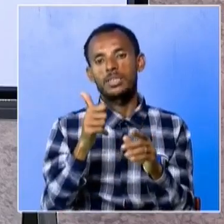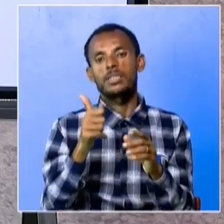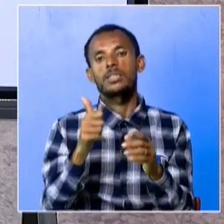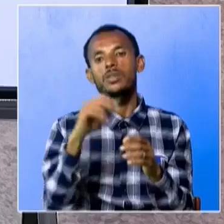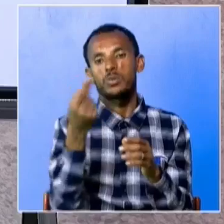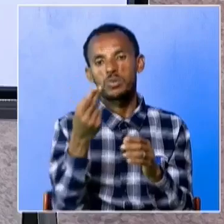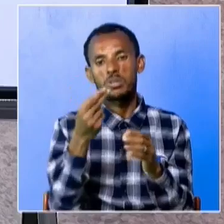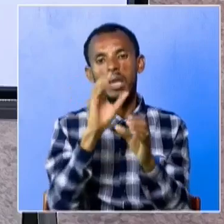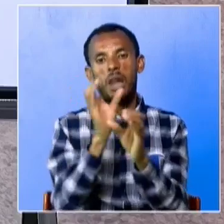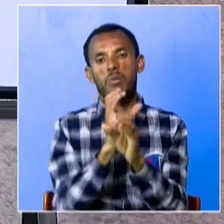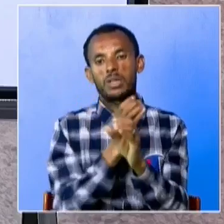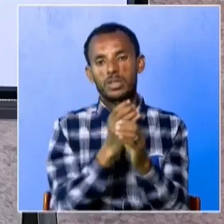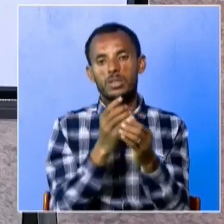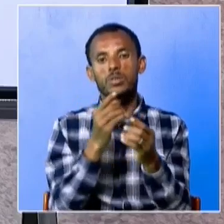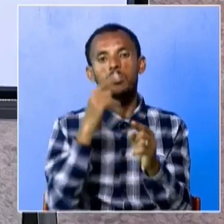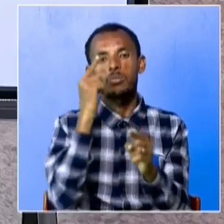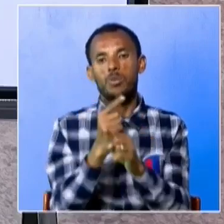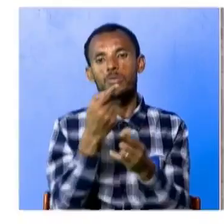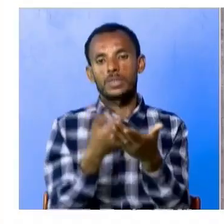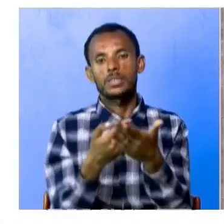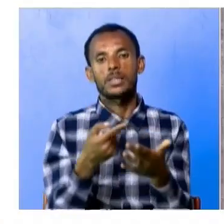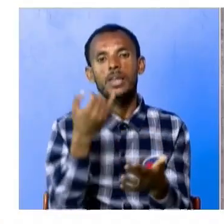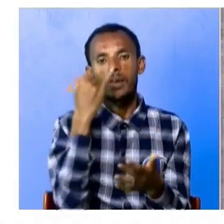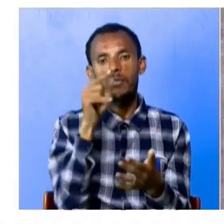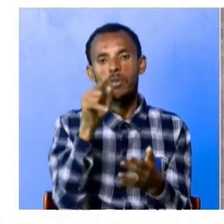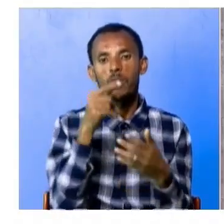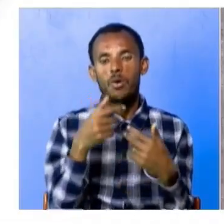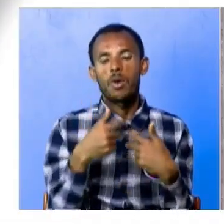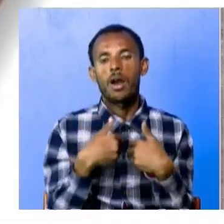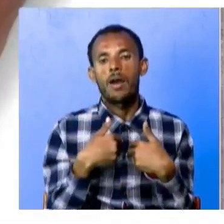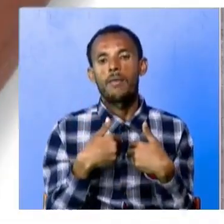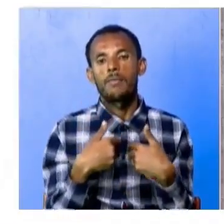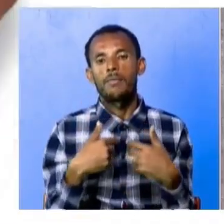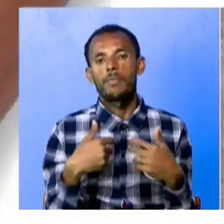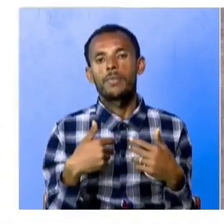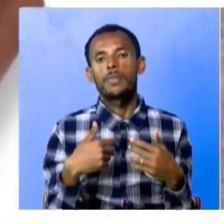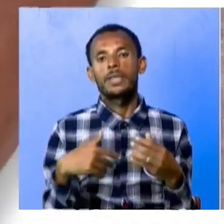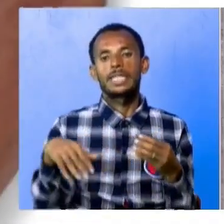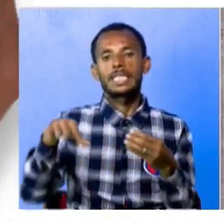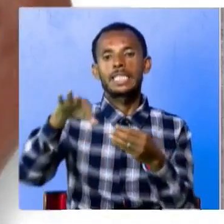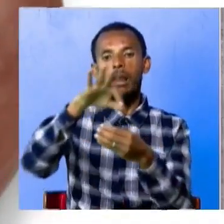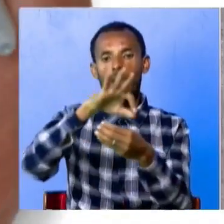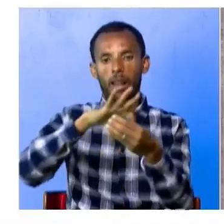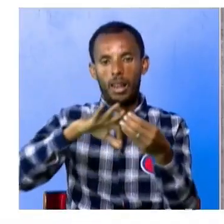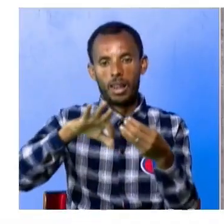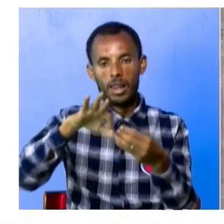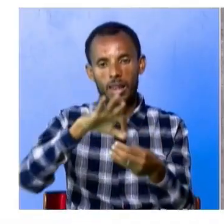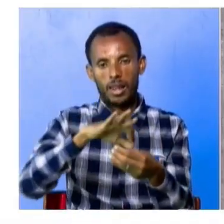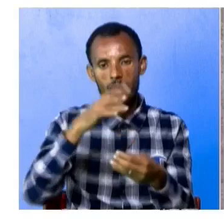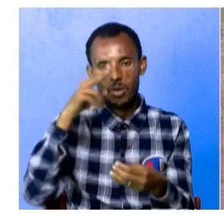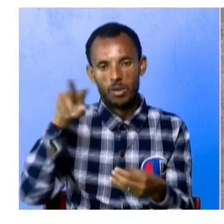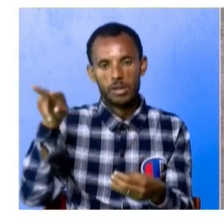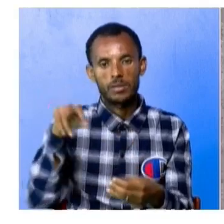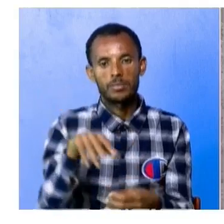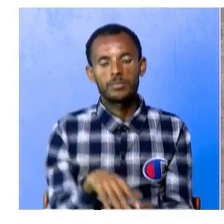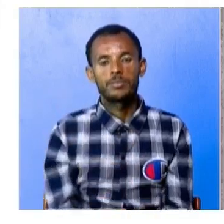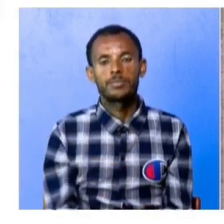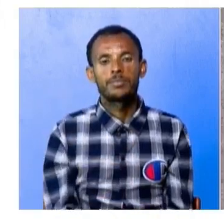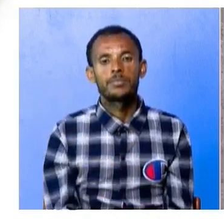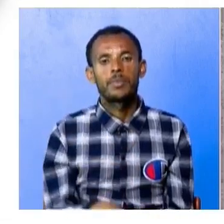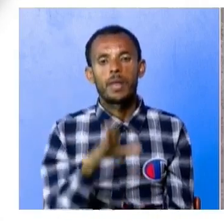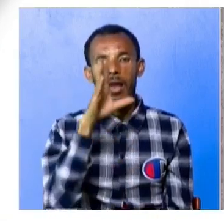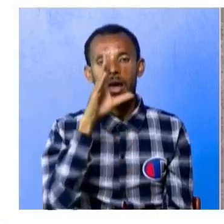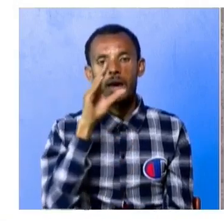okay? So simply, if you have a certain circle, okay,